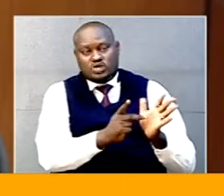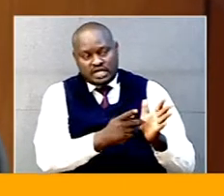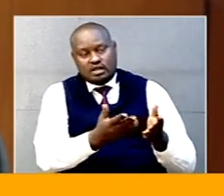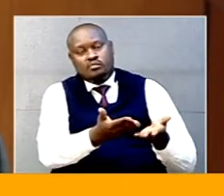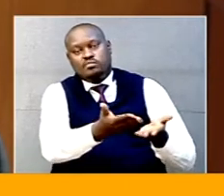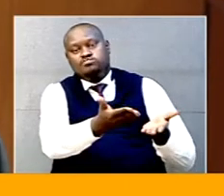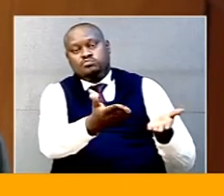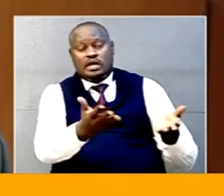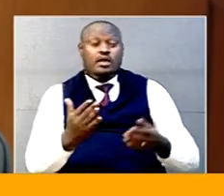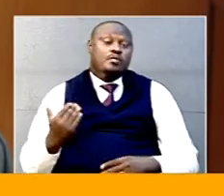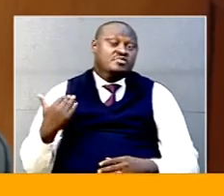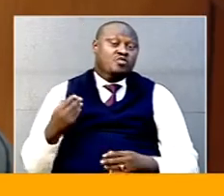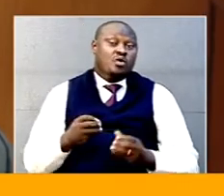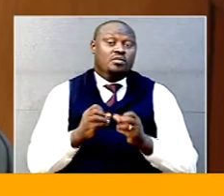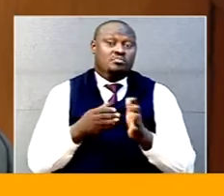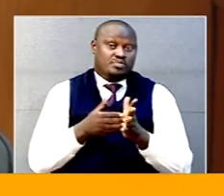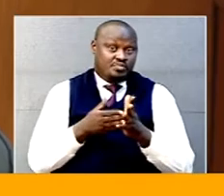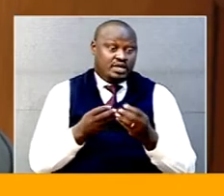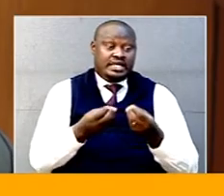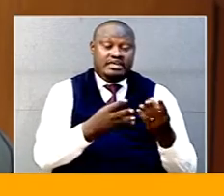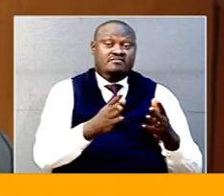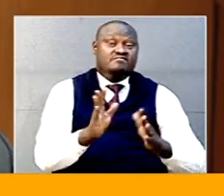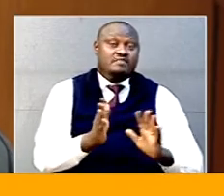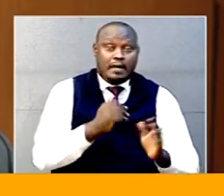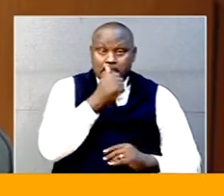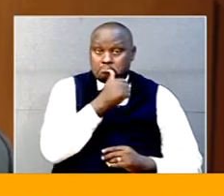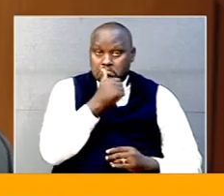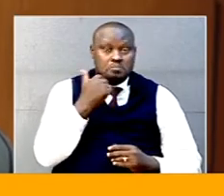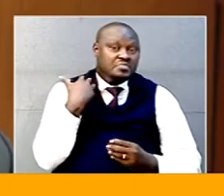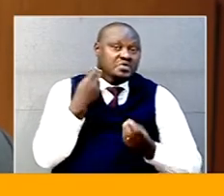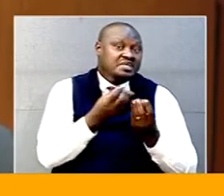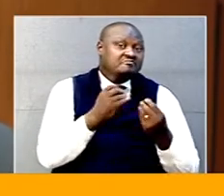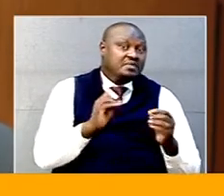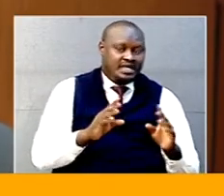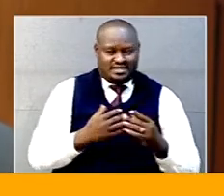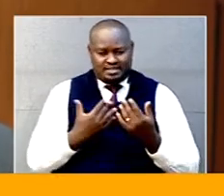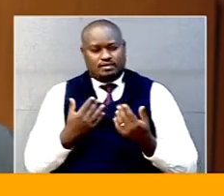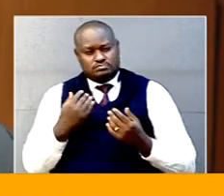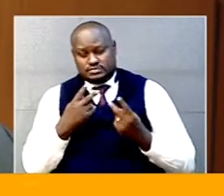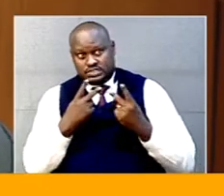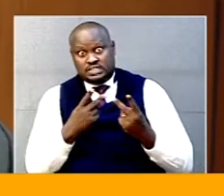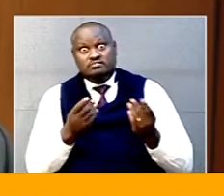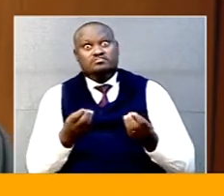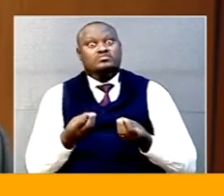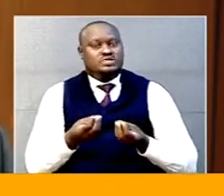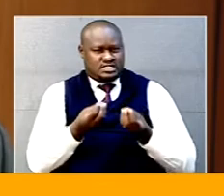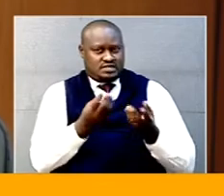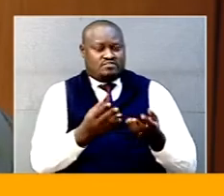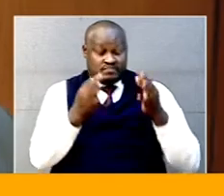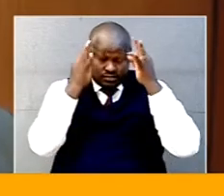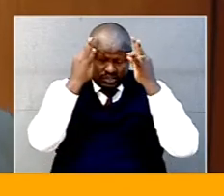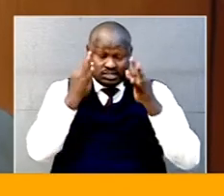the past because of the risk perception associated with it. And it is a